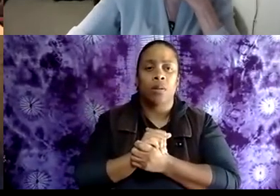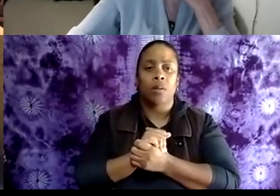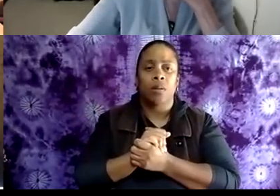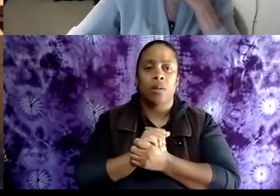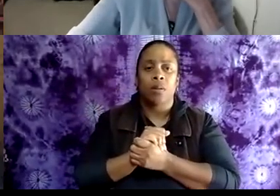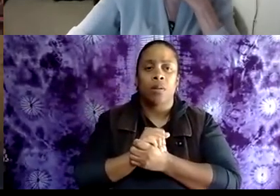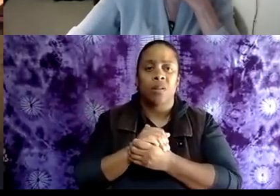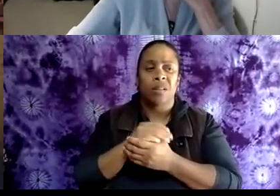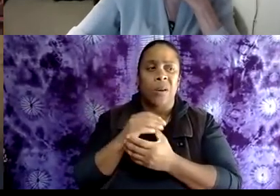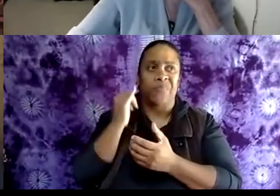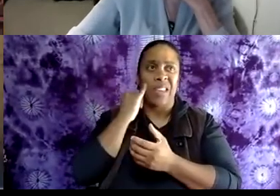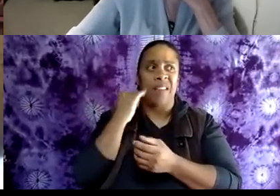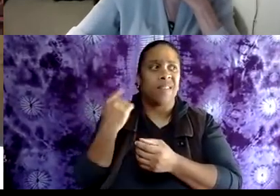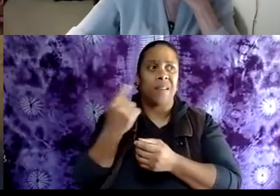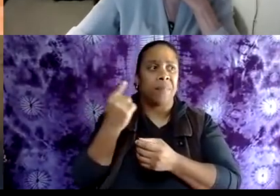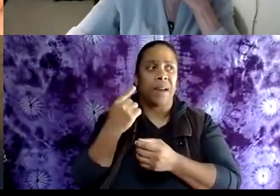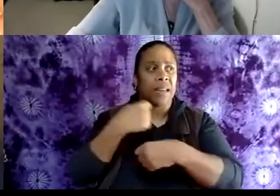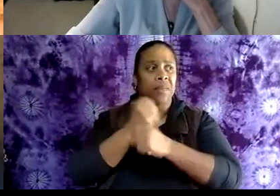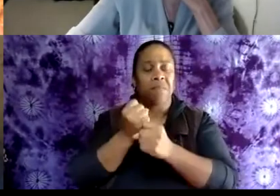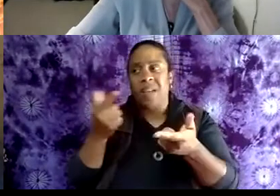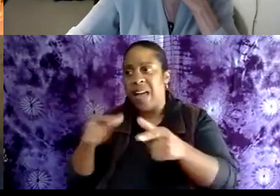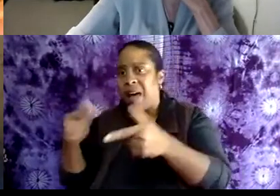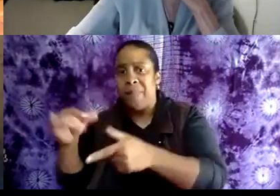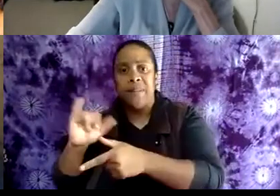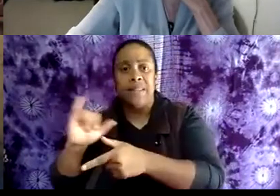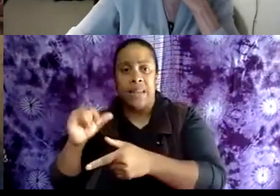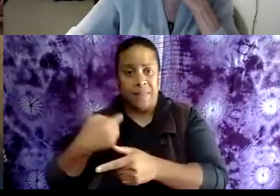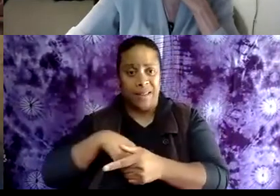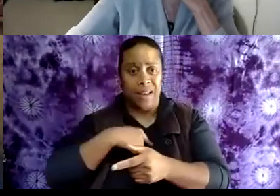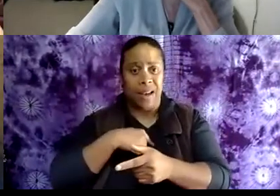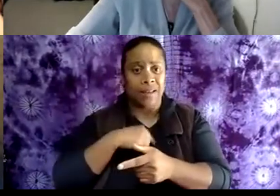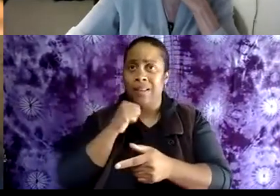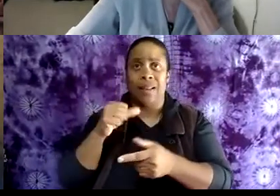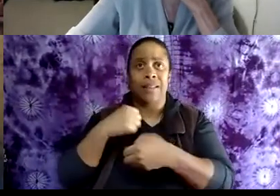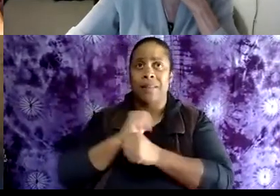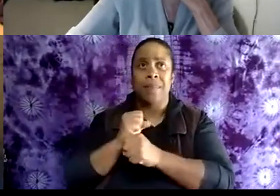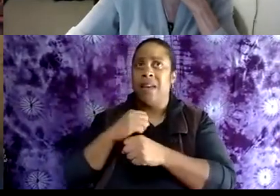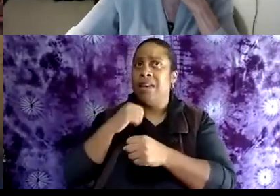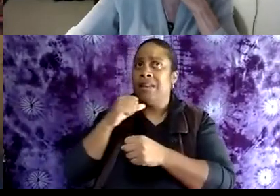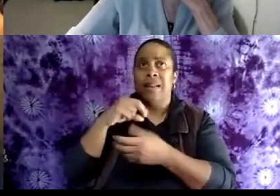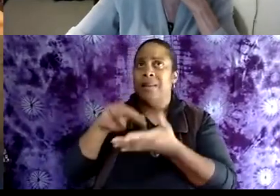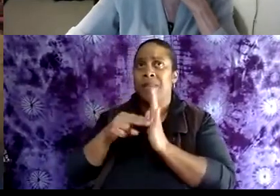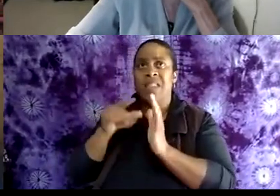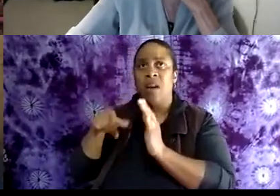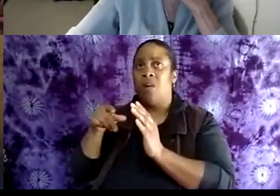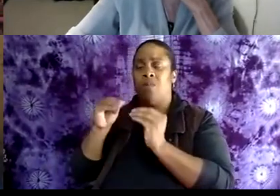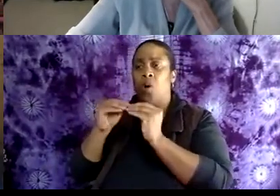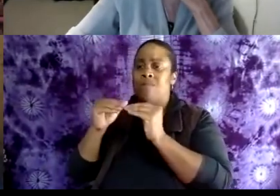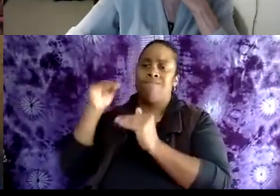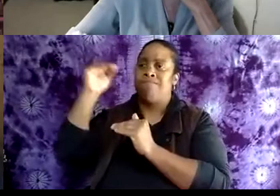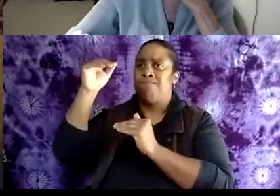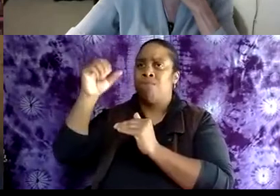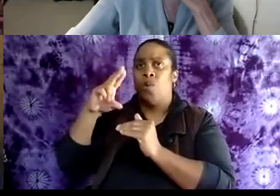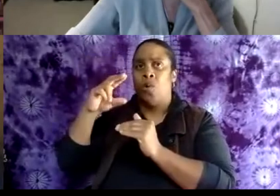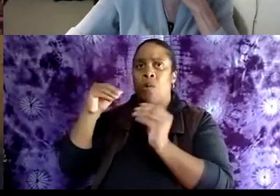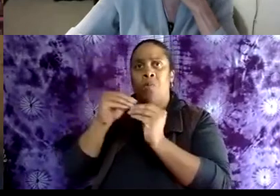manifesting in a different way than we are doesn't mean they're a lot wiser, or that they are better or kinder and have less ego. It doesn't have to mean that